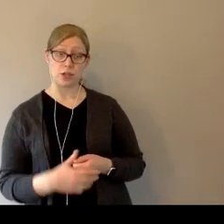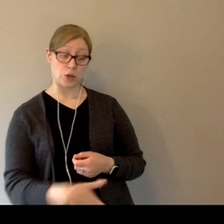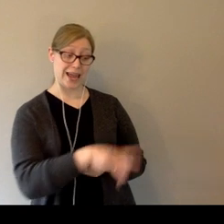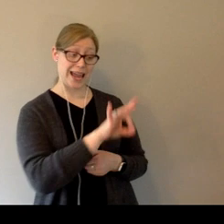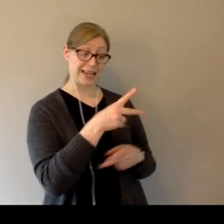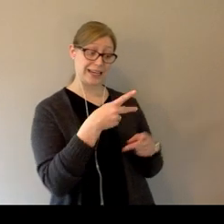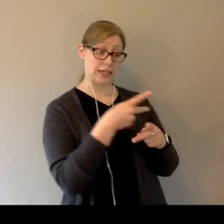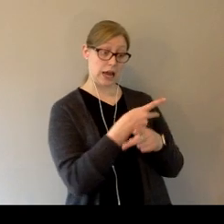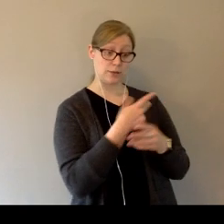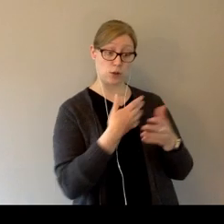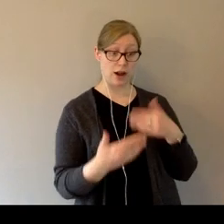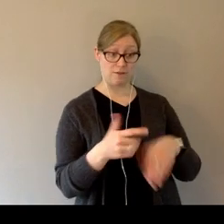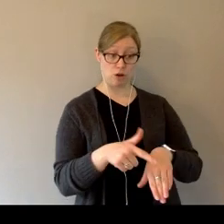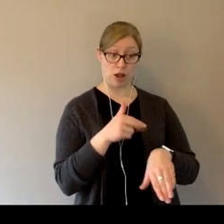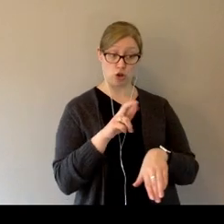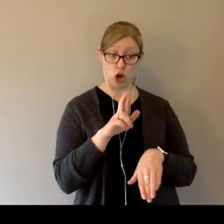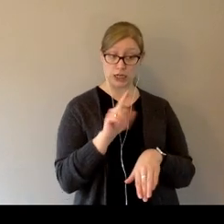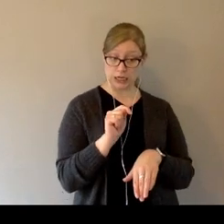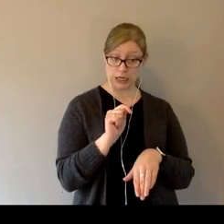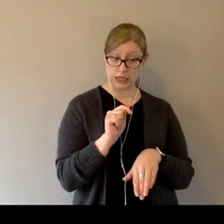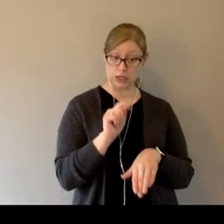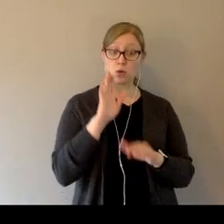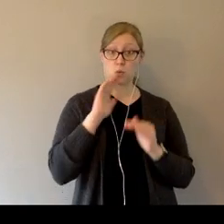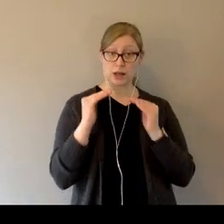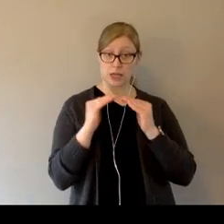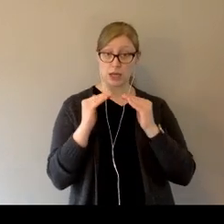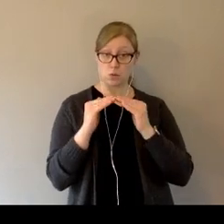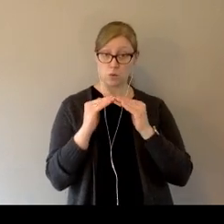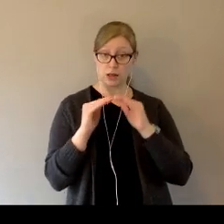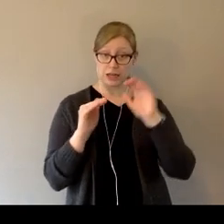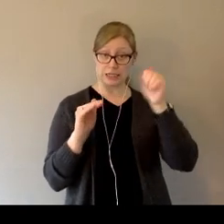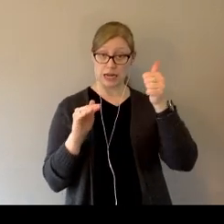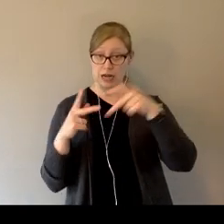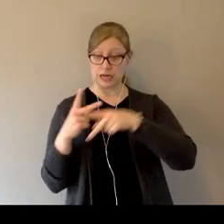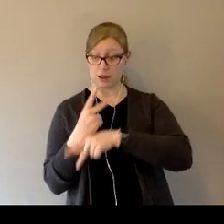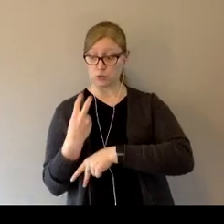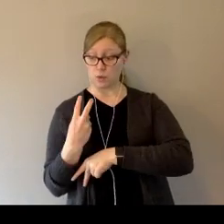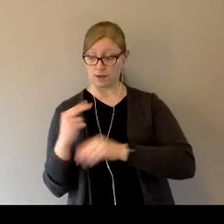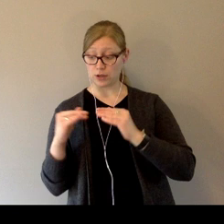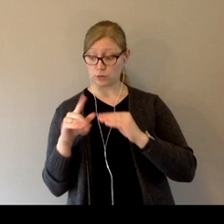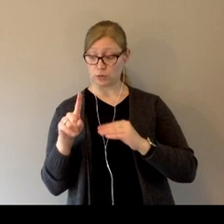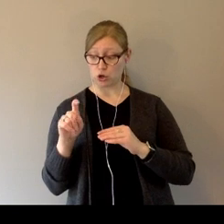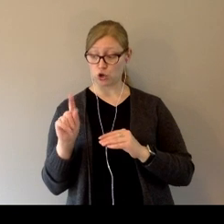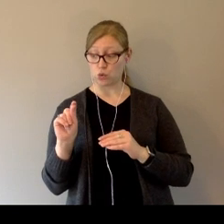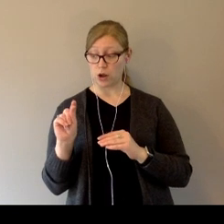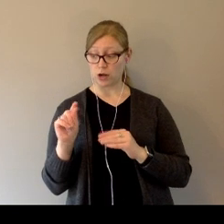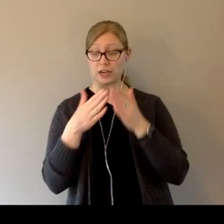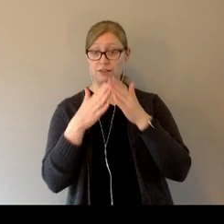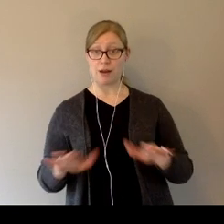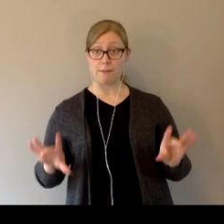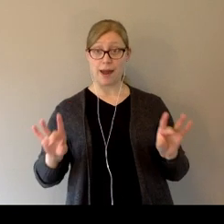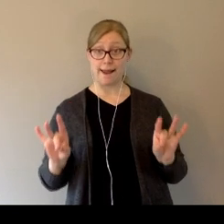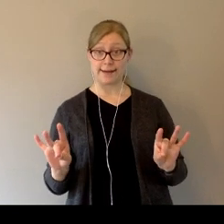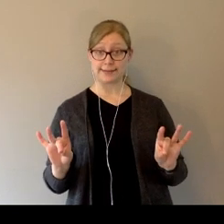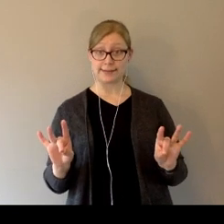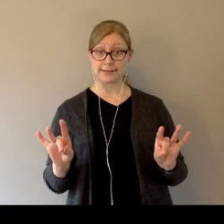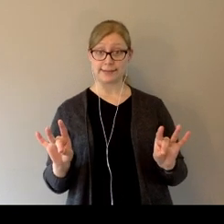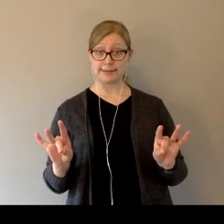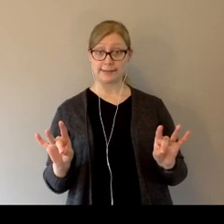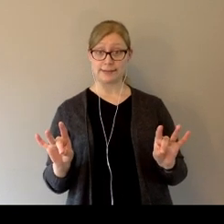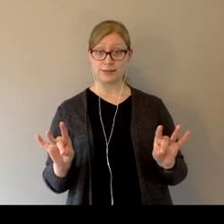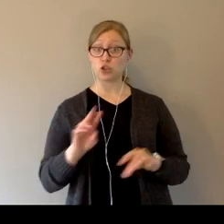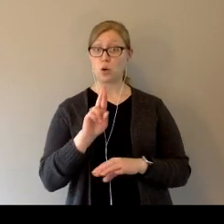that length, is going to be 120. And I divide by 8, divide by 8. So the length that I'm interested in,